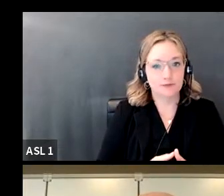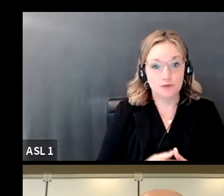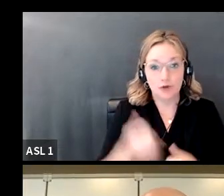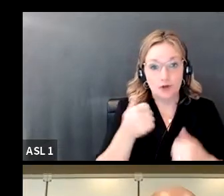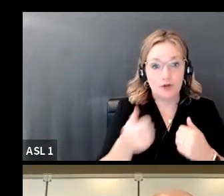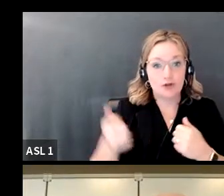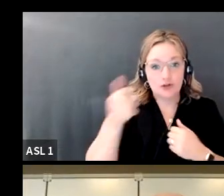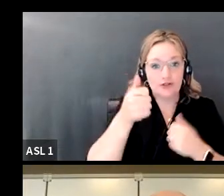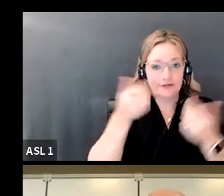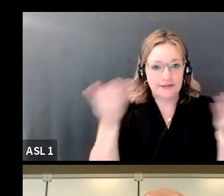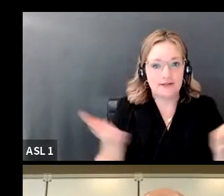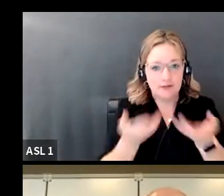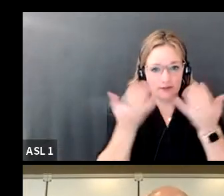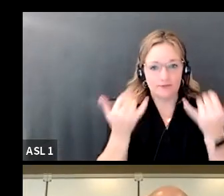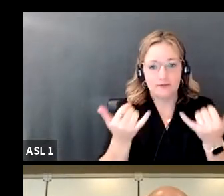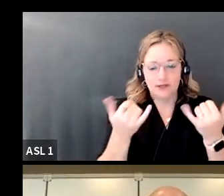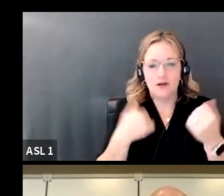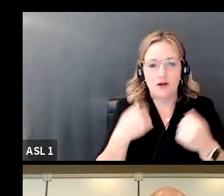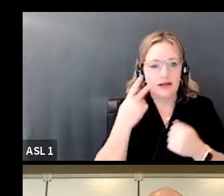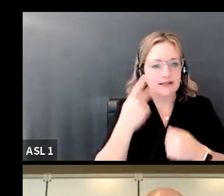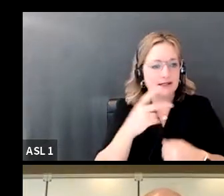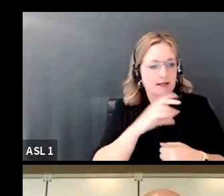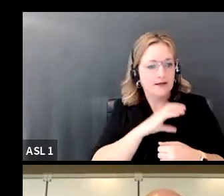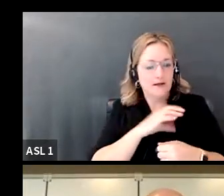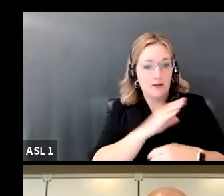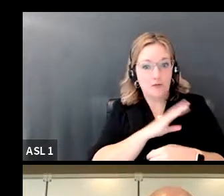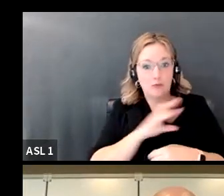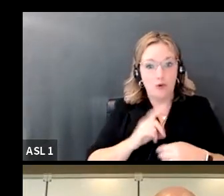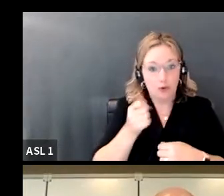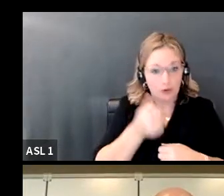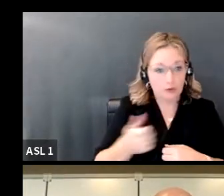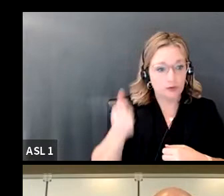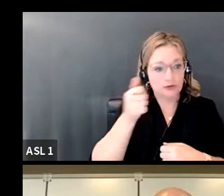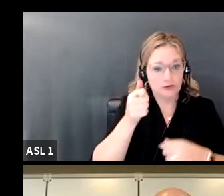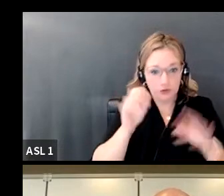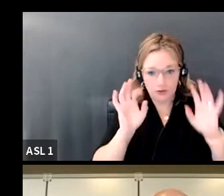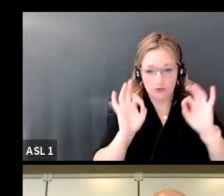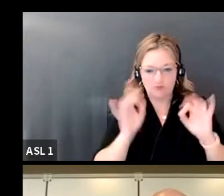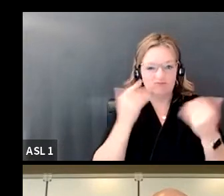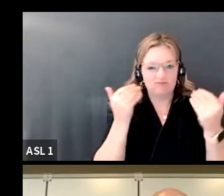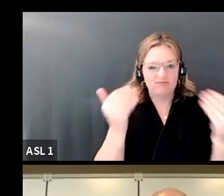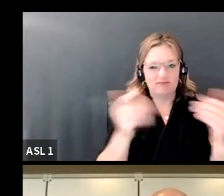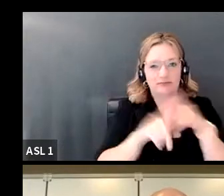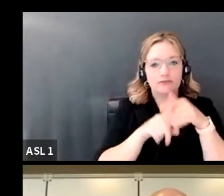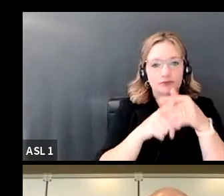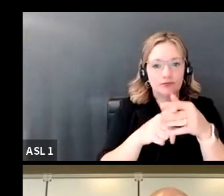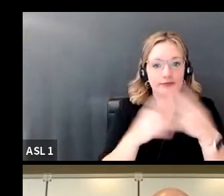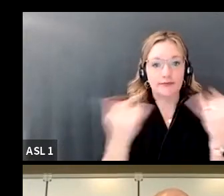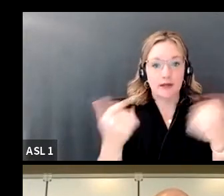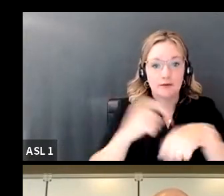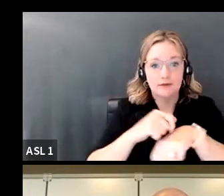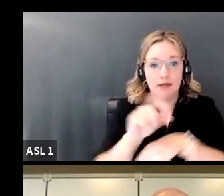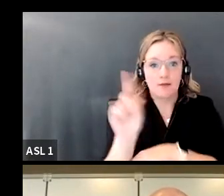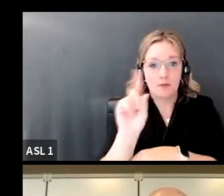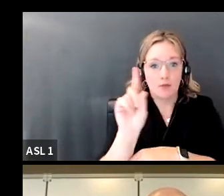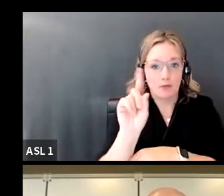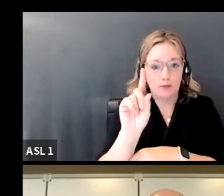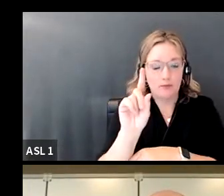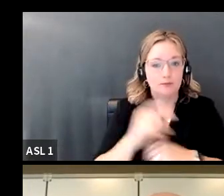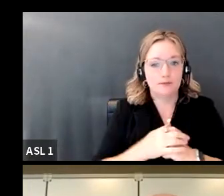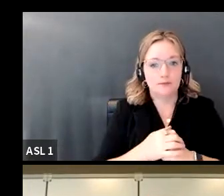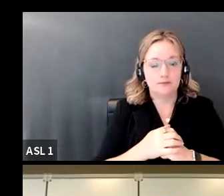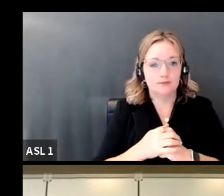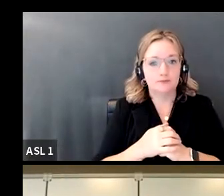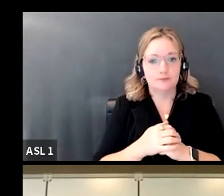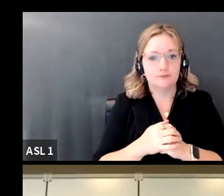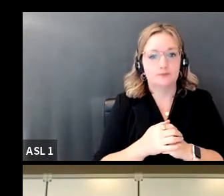i see uh chair and bev so i'll get started um it's one o'clock um i'd like to